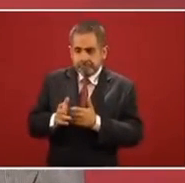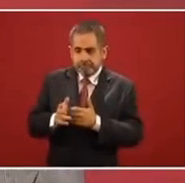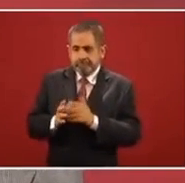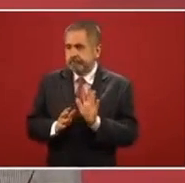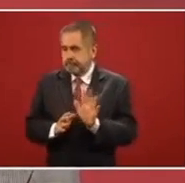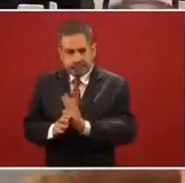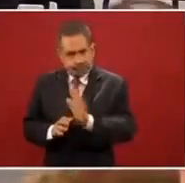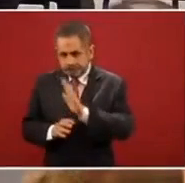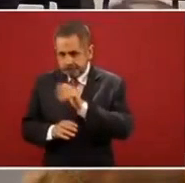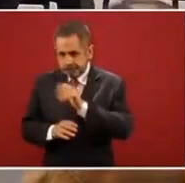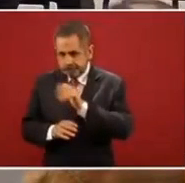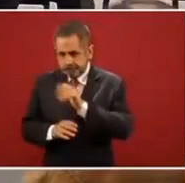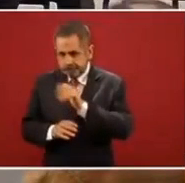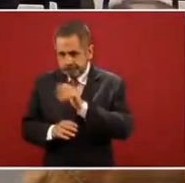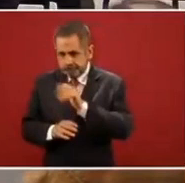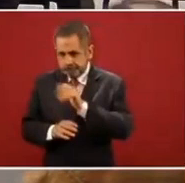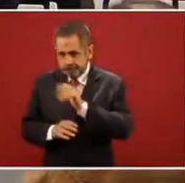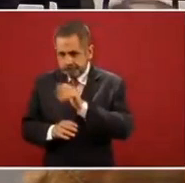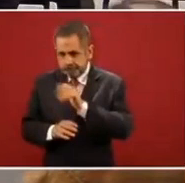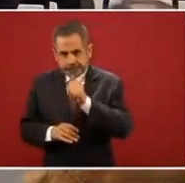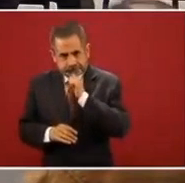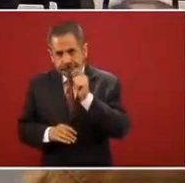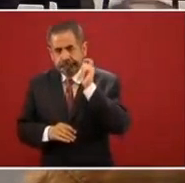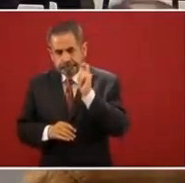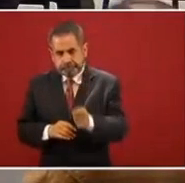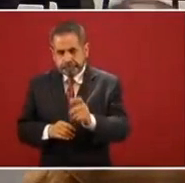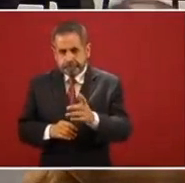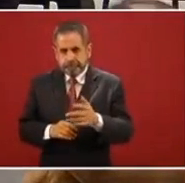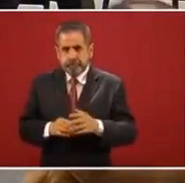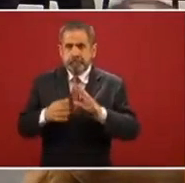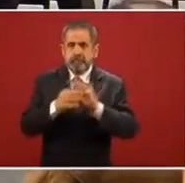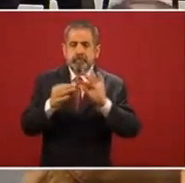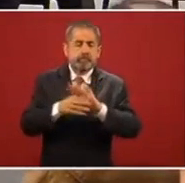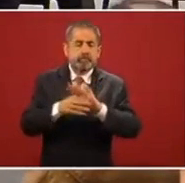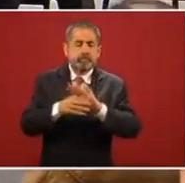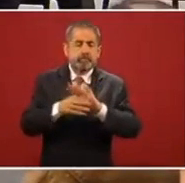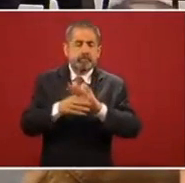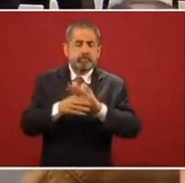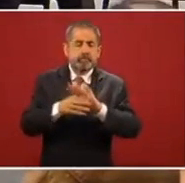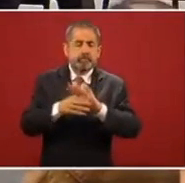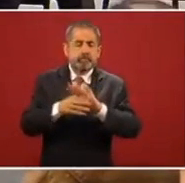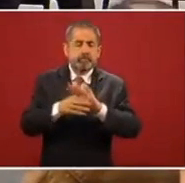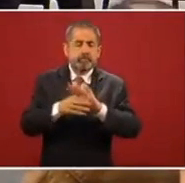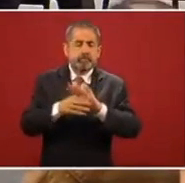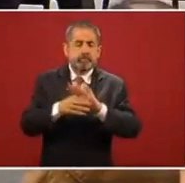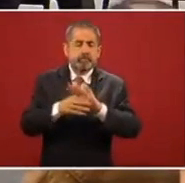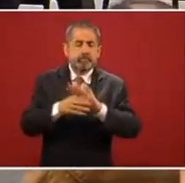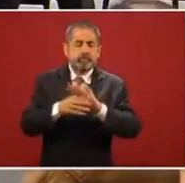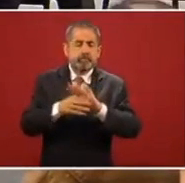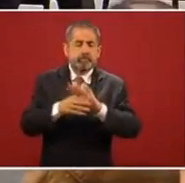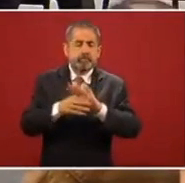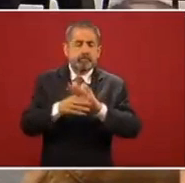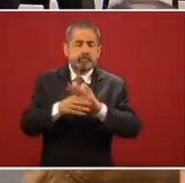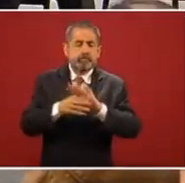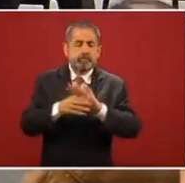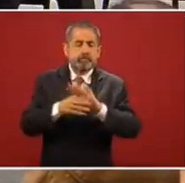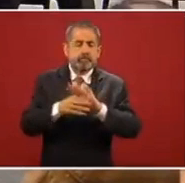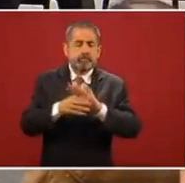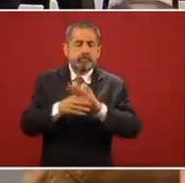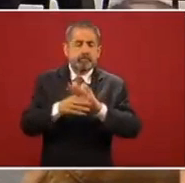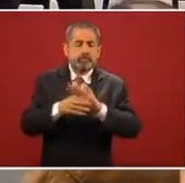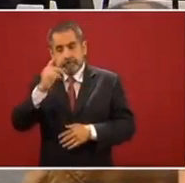clear porque because no sería descartable it would not be something that you